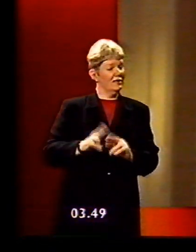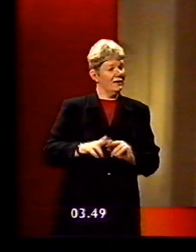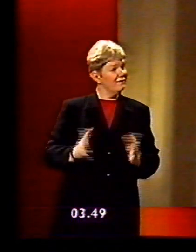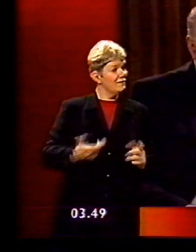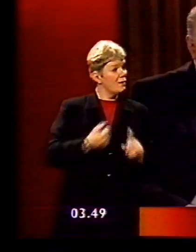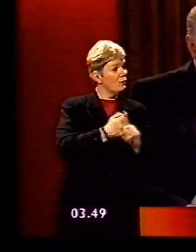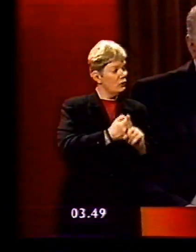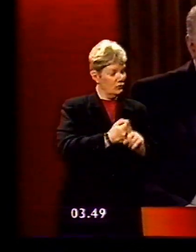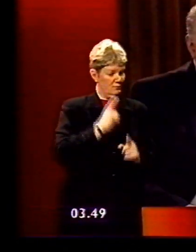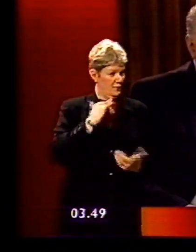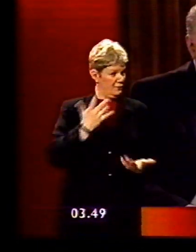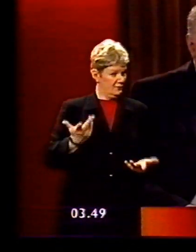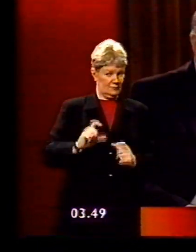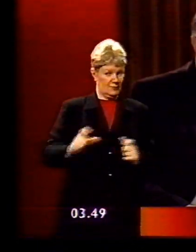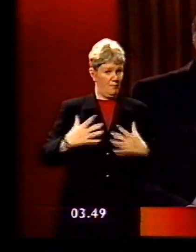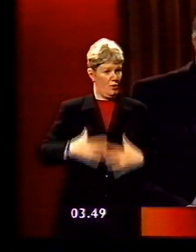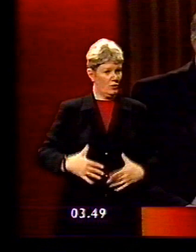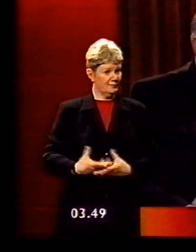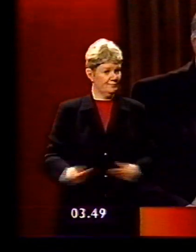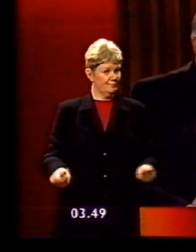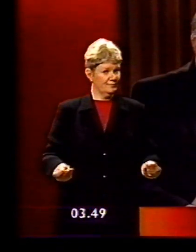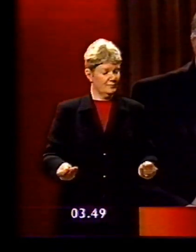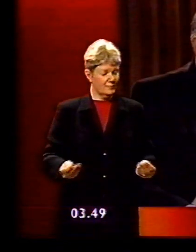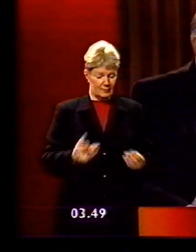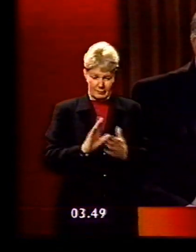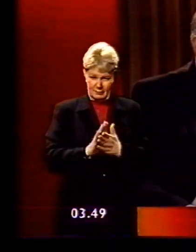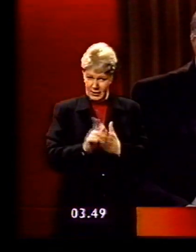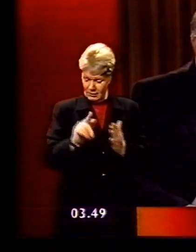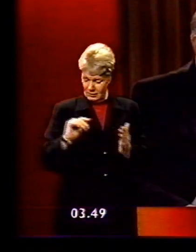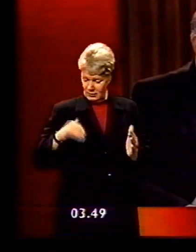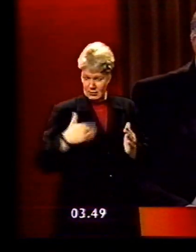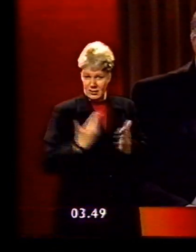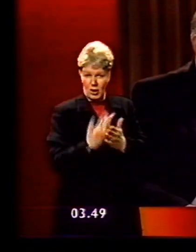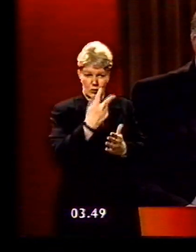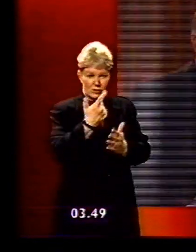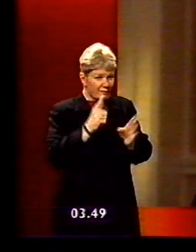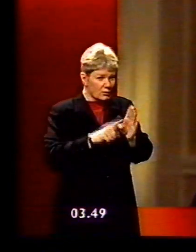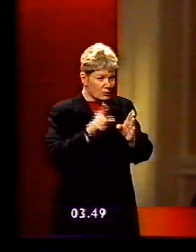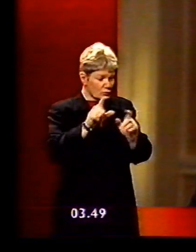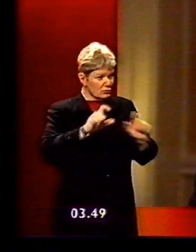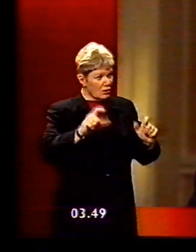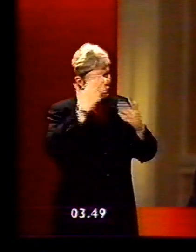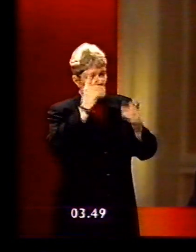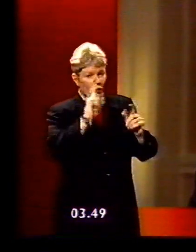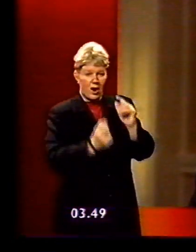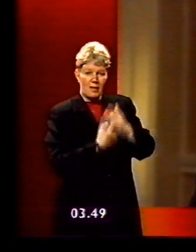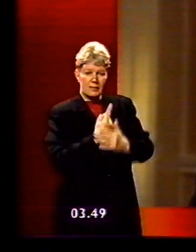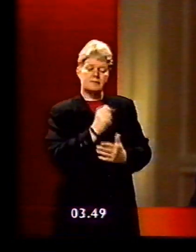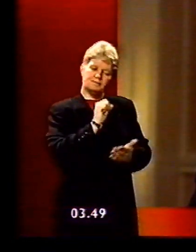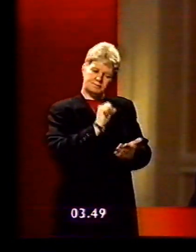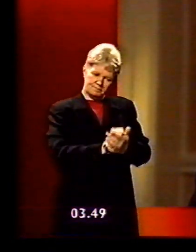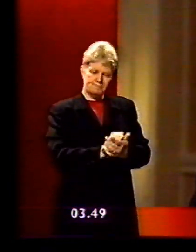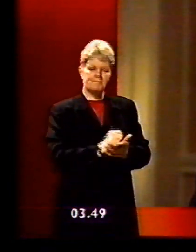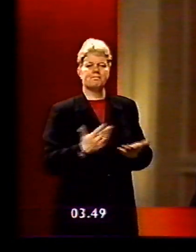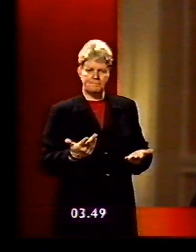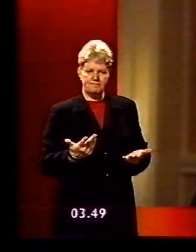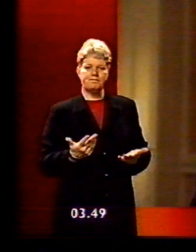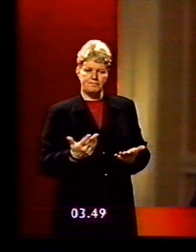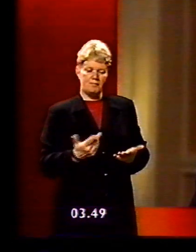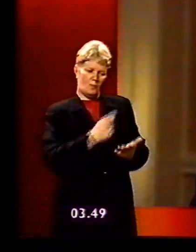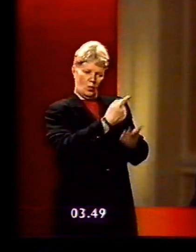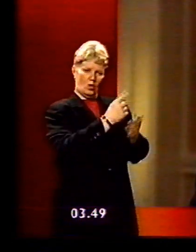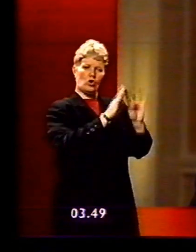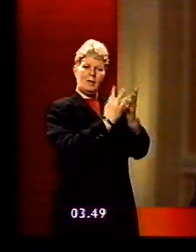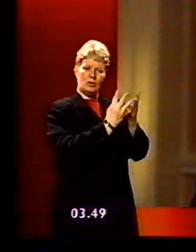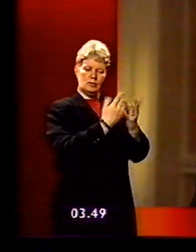To this day, you don't really know what happened, do you? No. The Reddick Commission, however, did